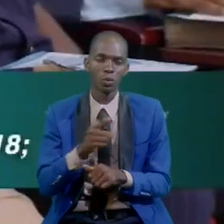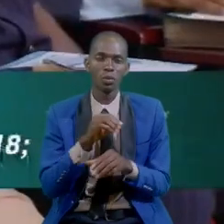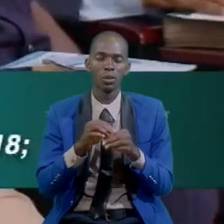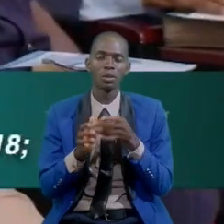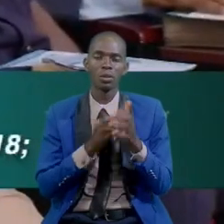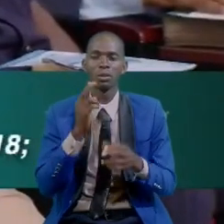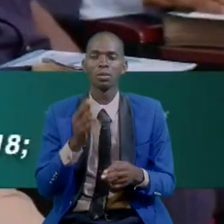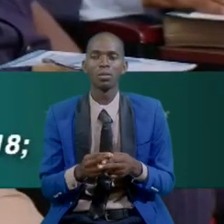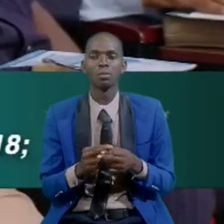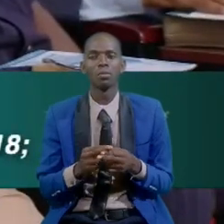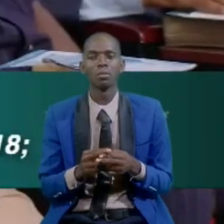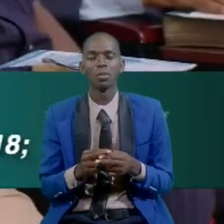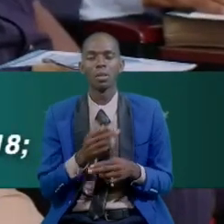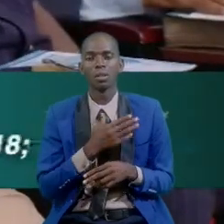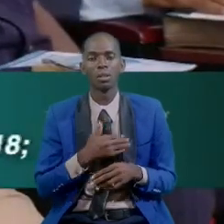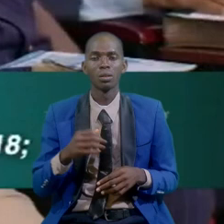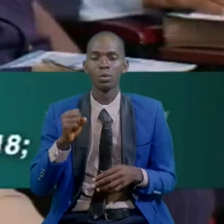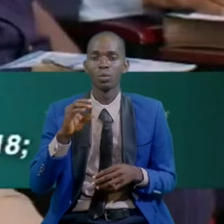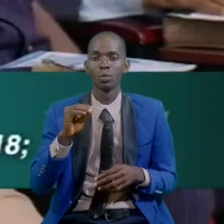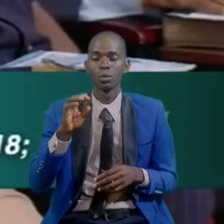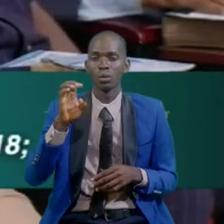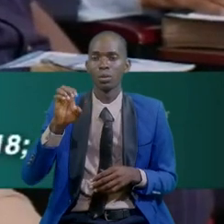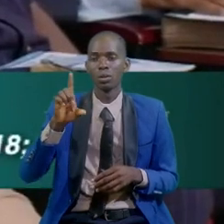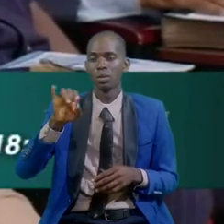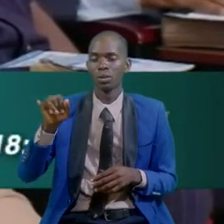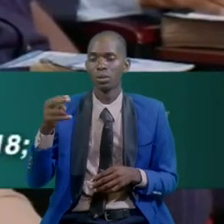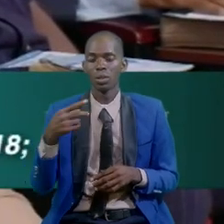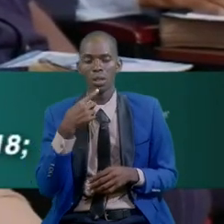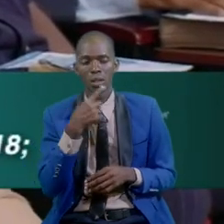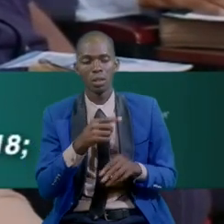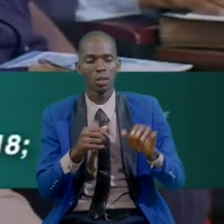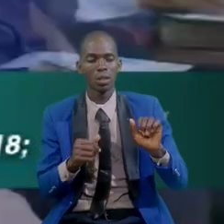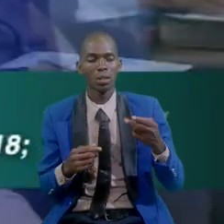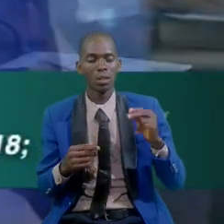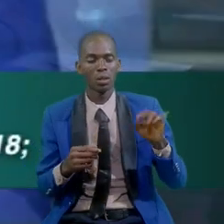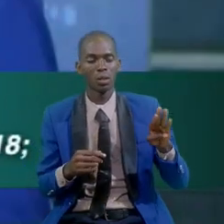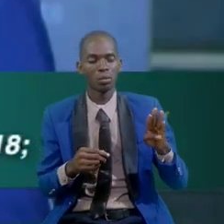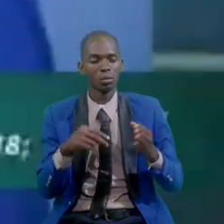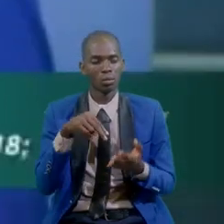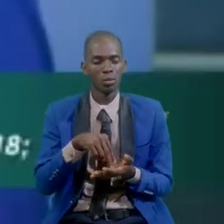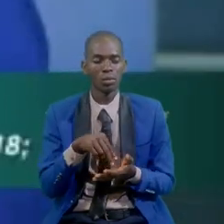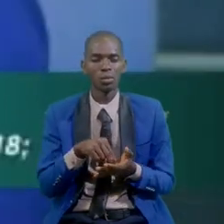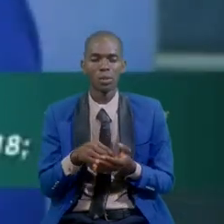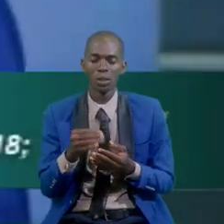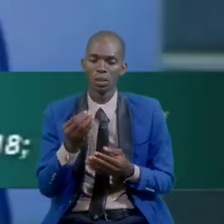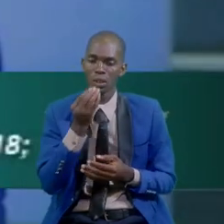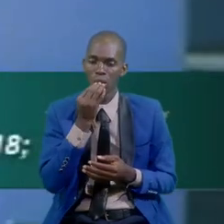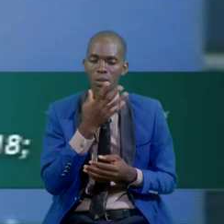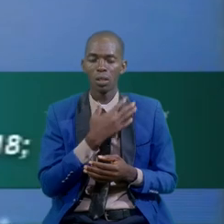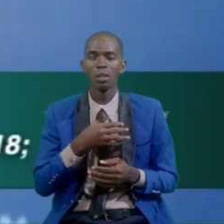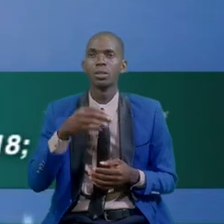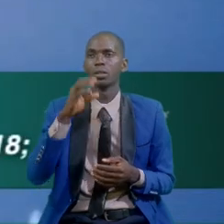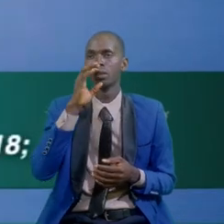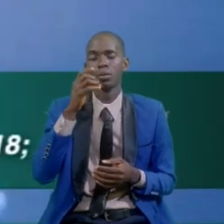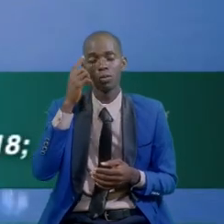name. And so Elijah said unto Ahab, "Get thee up, eat and drink, for there